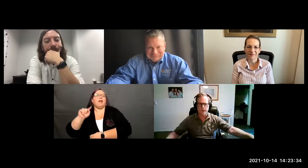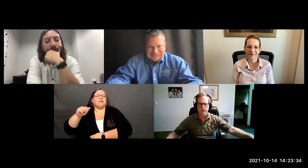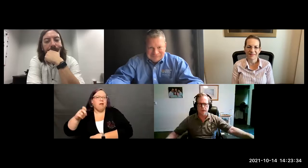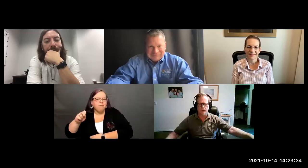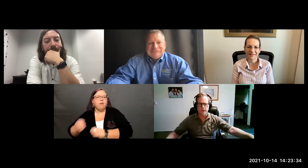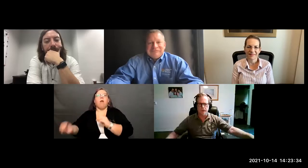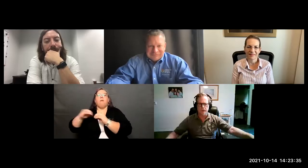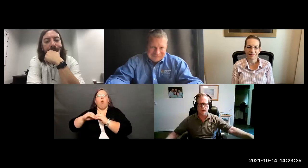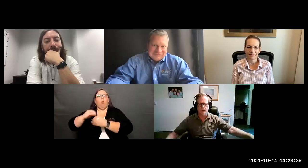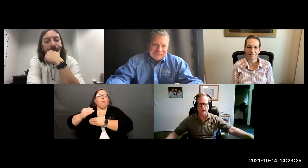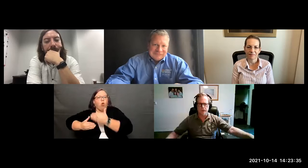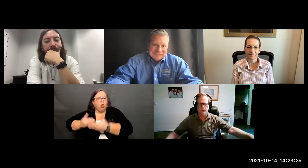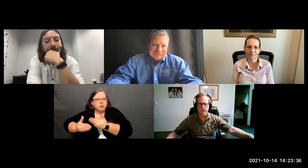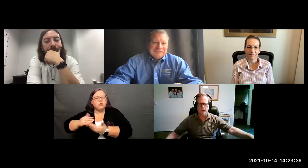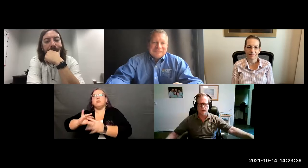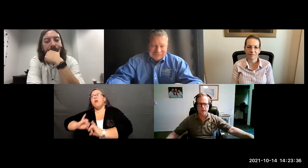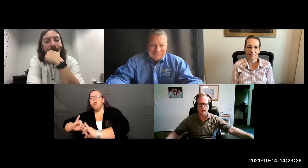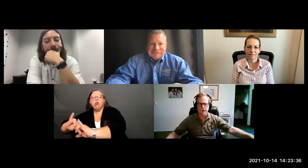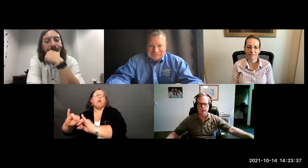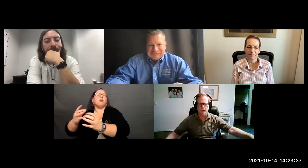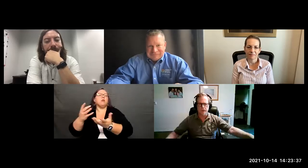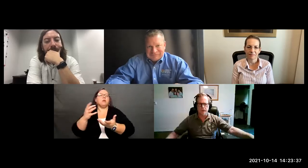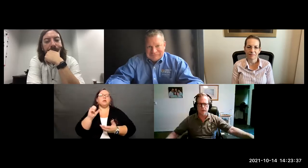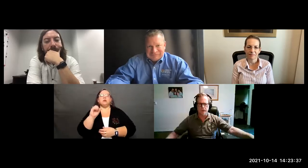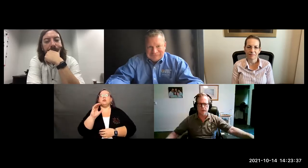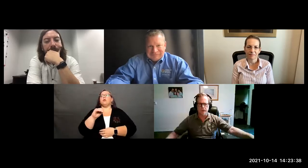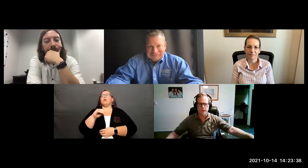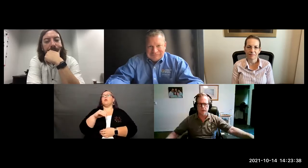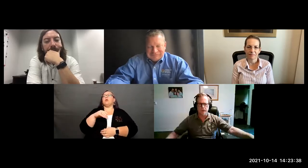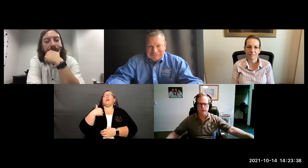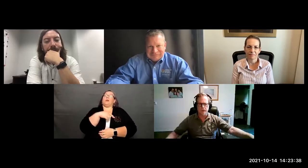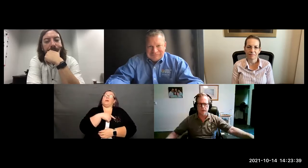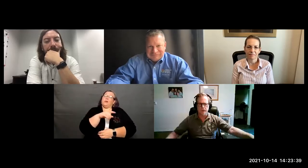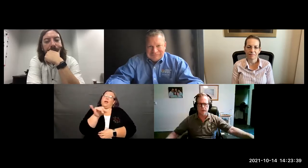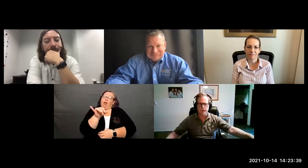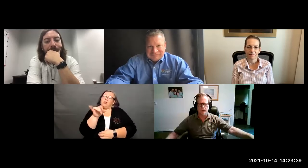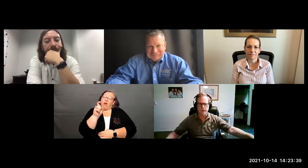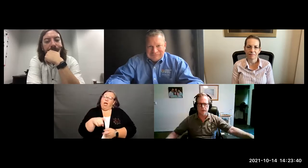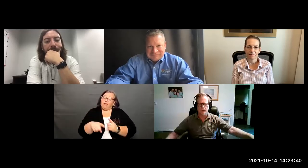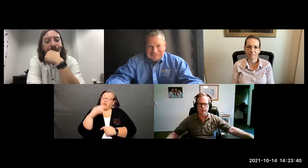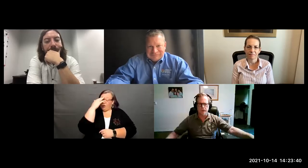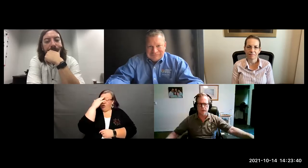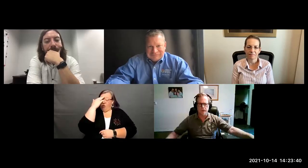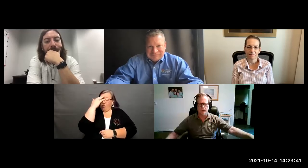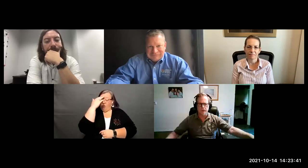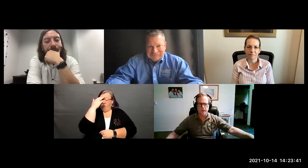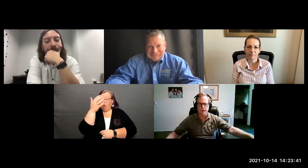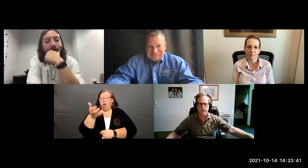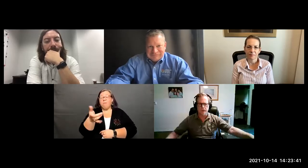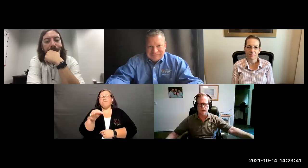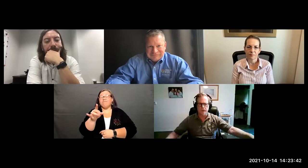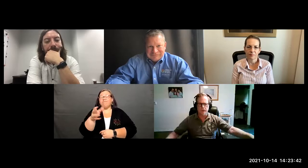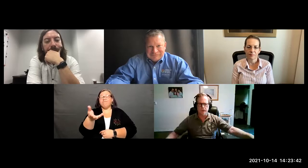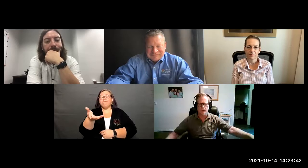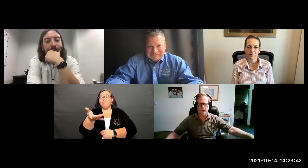And then we would also have to know which institution would be responsible